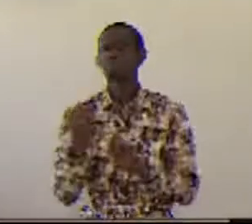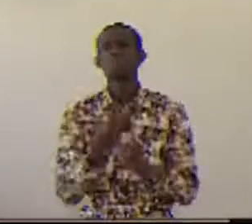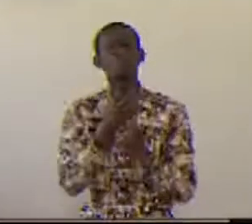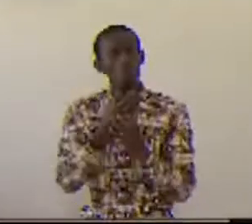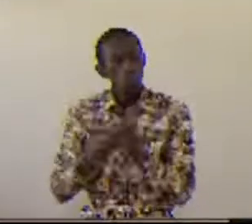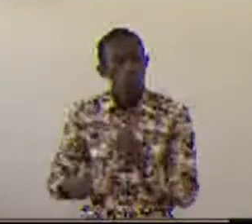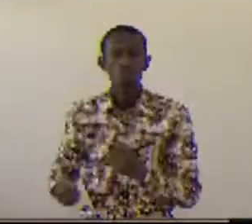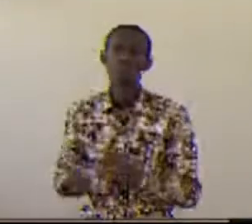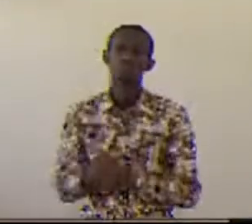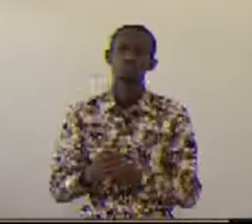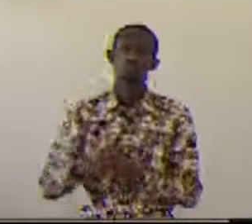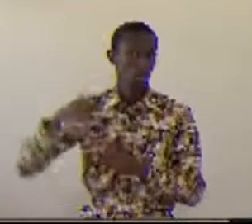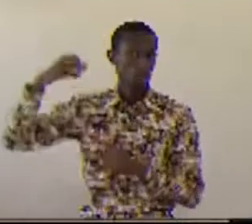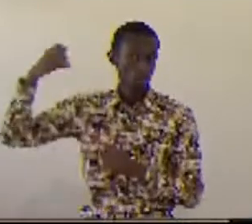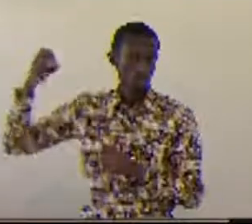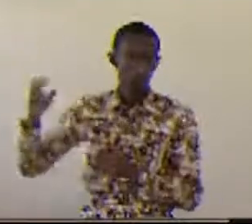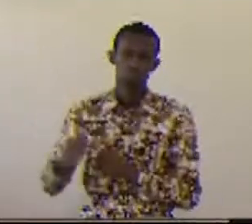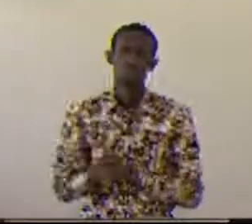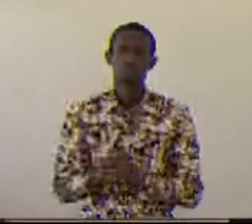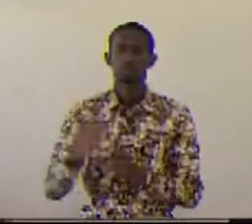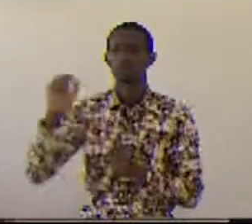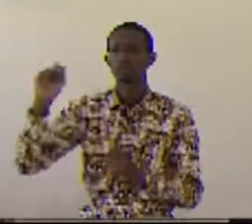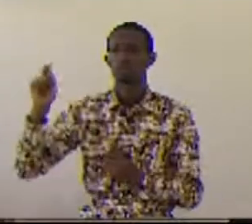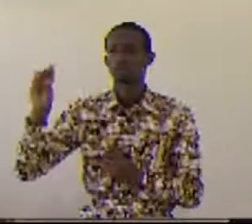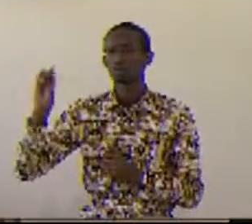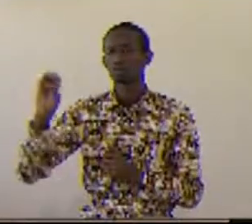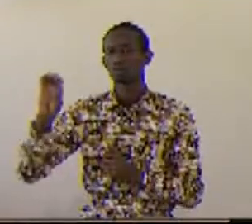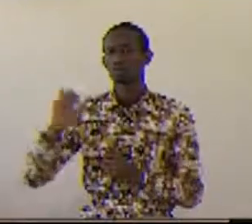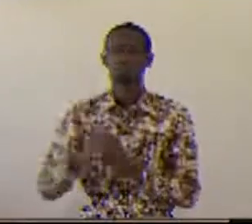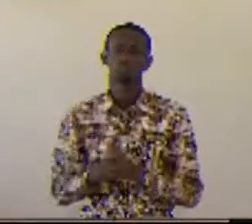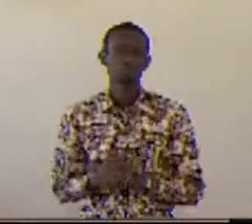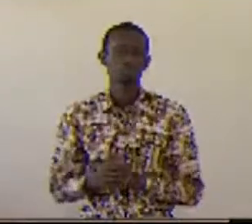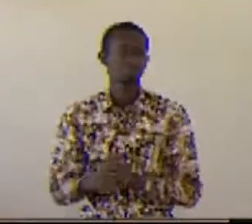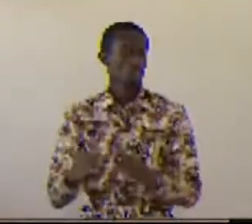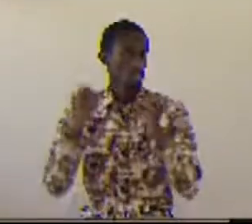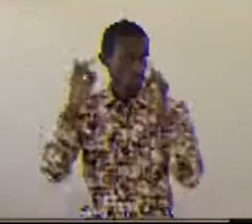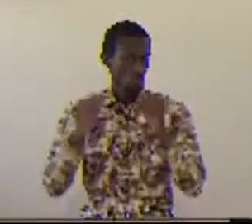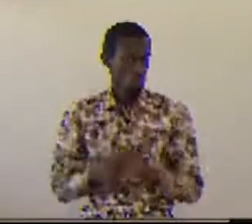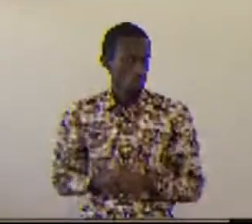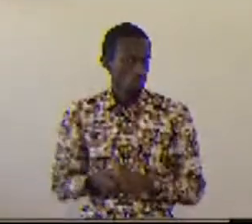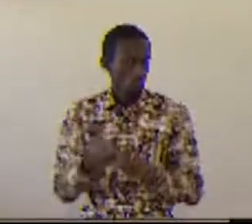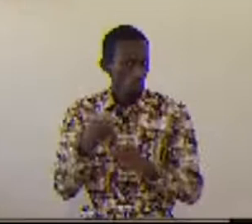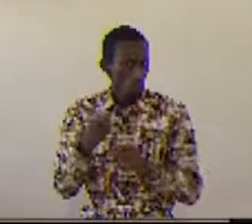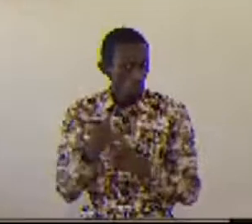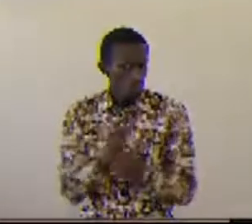Now, what happens when we go down in a given group? When we move down in a given group,